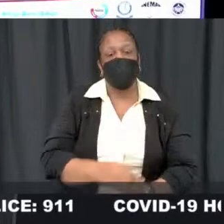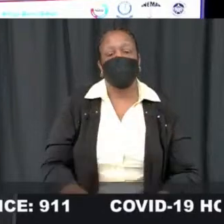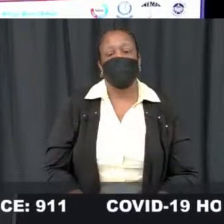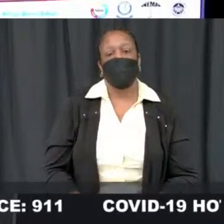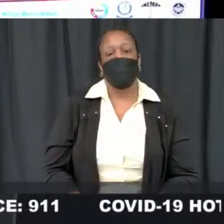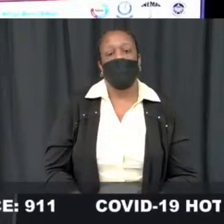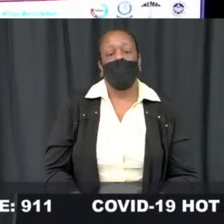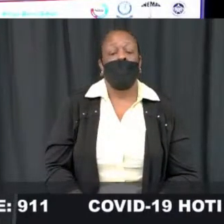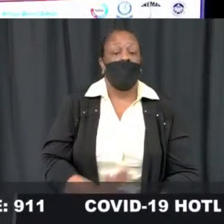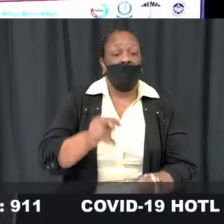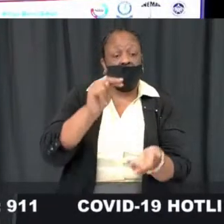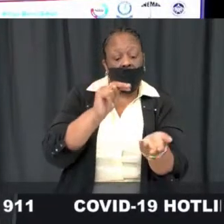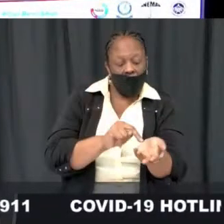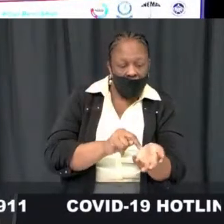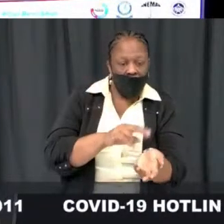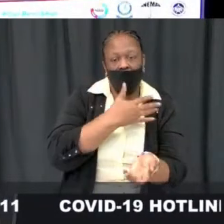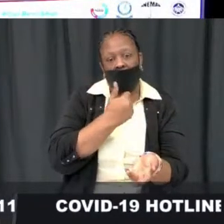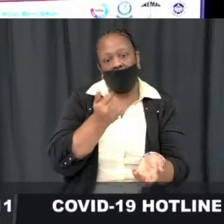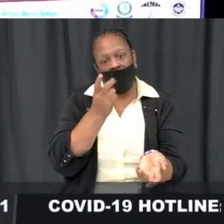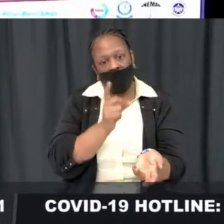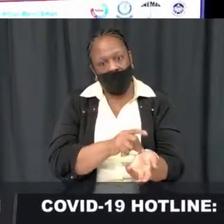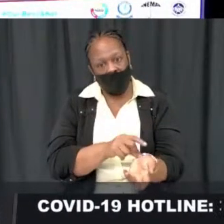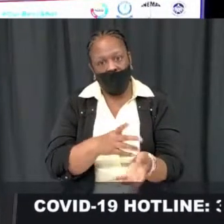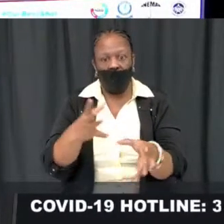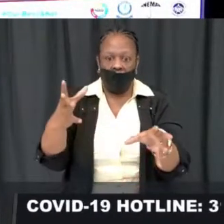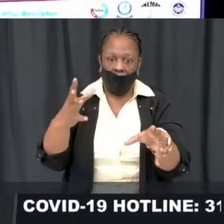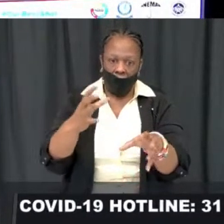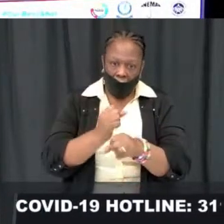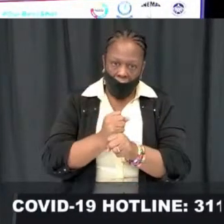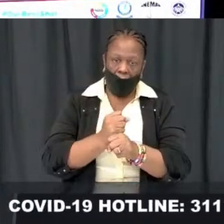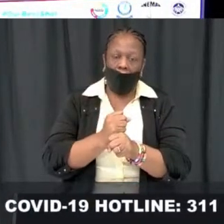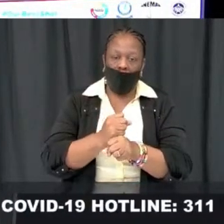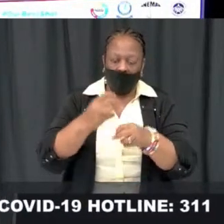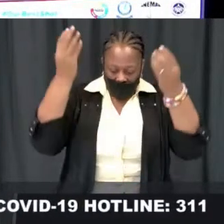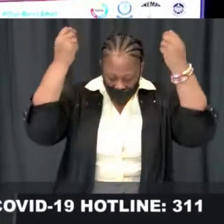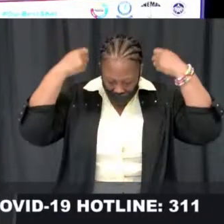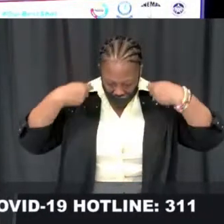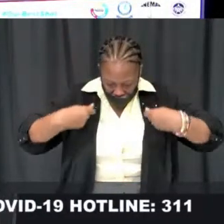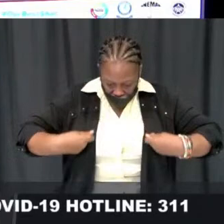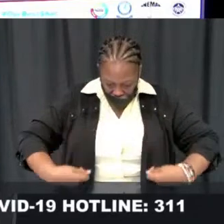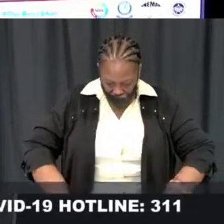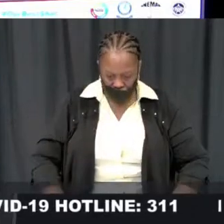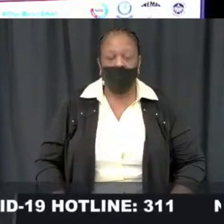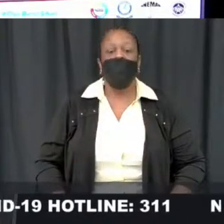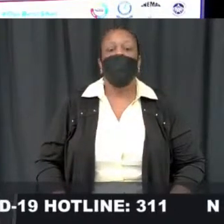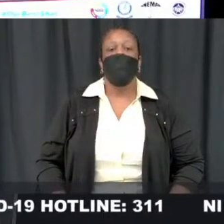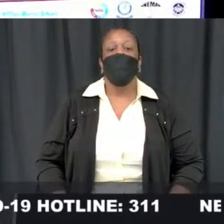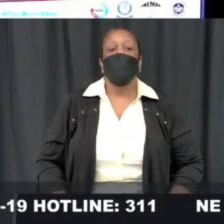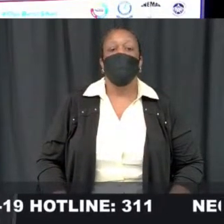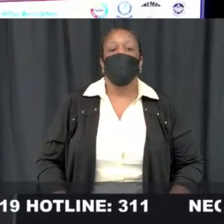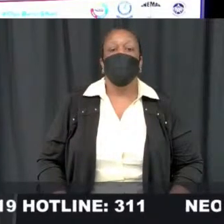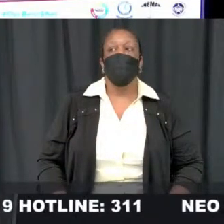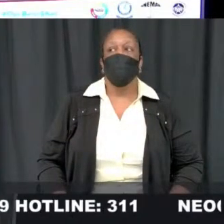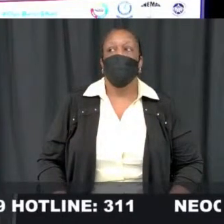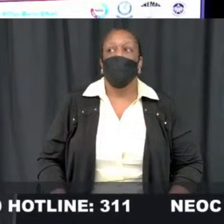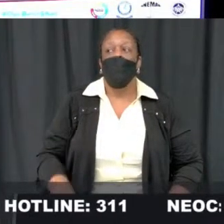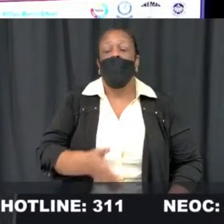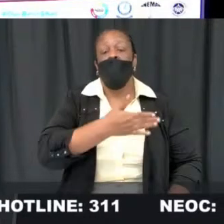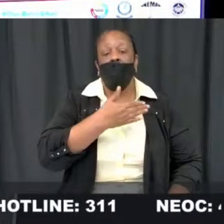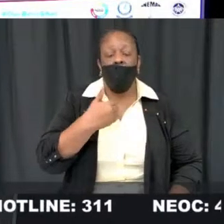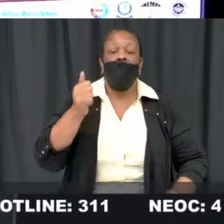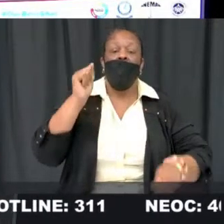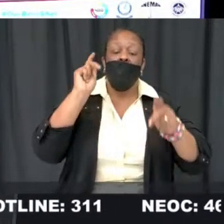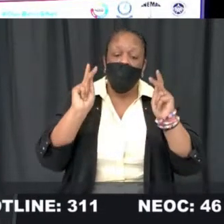dealing with these persons. We said that we continue to see an increase in the number of the other allied staff